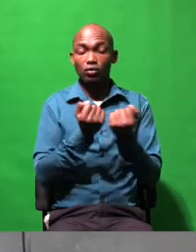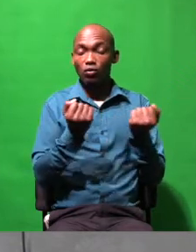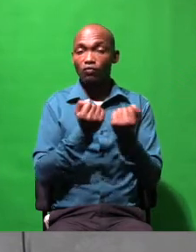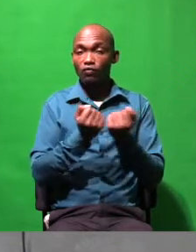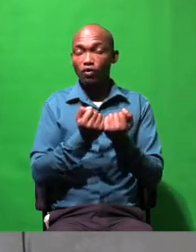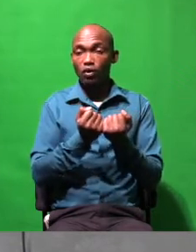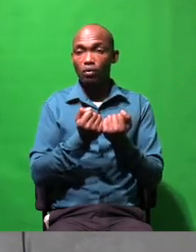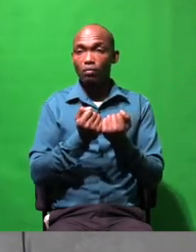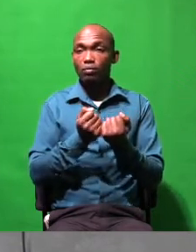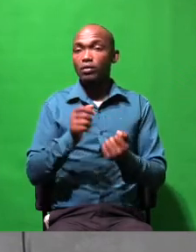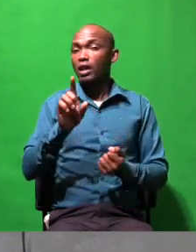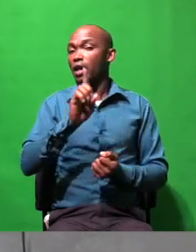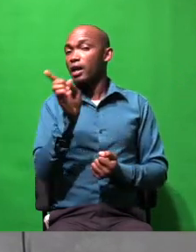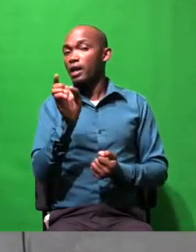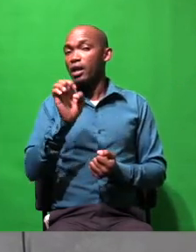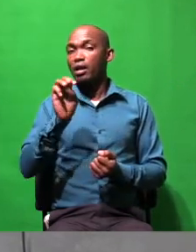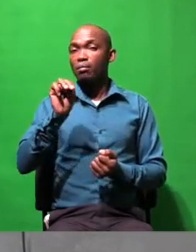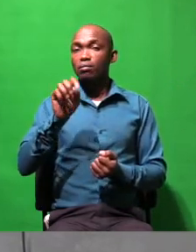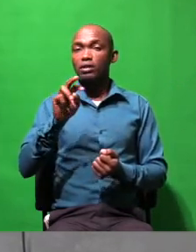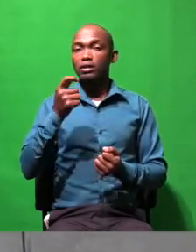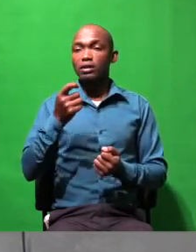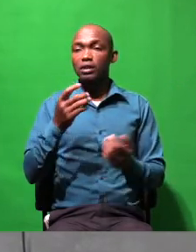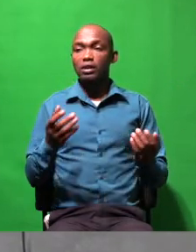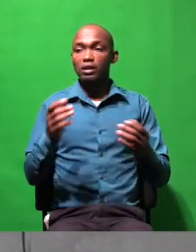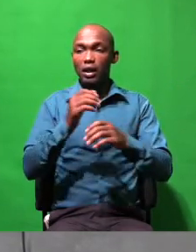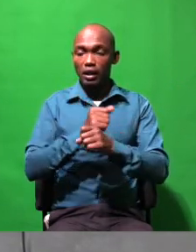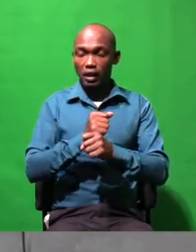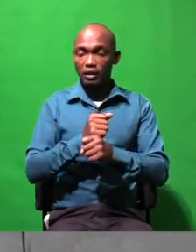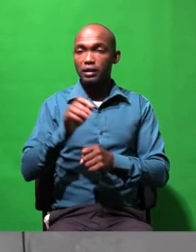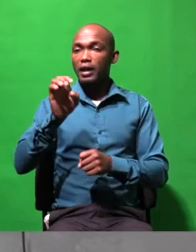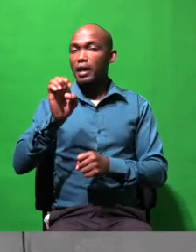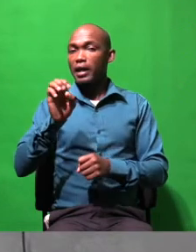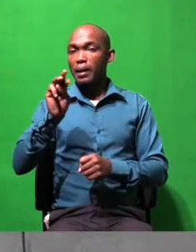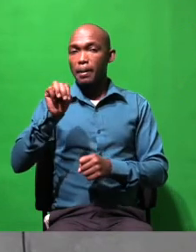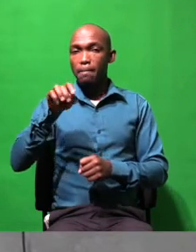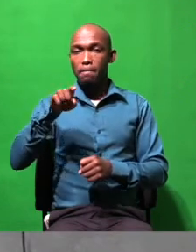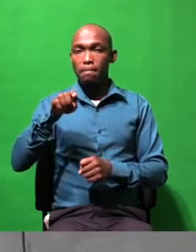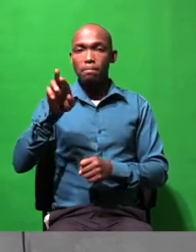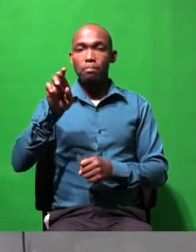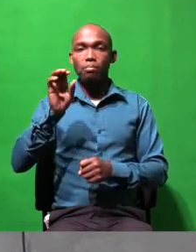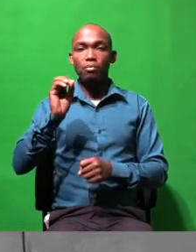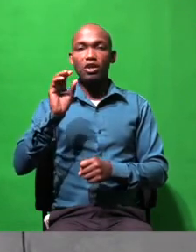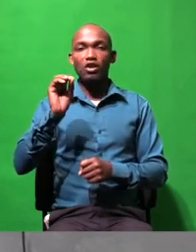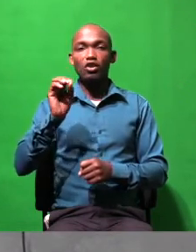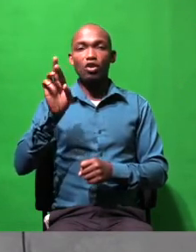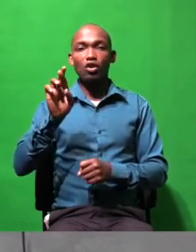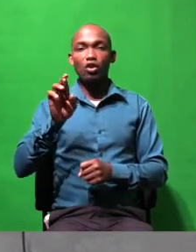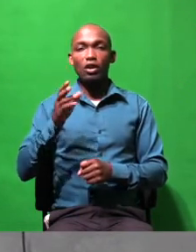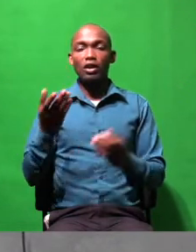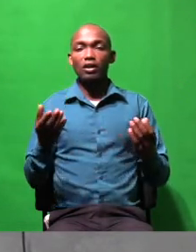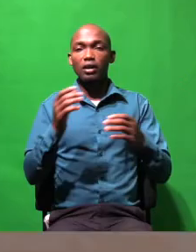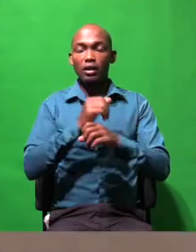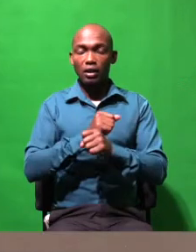and finally we will get an embryo which will be formed in a